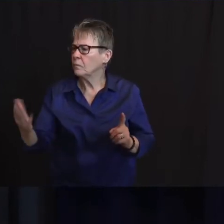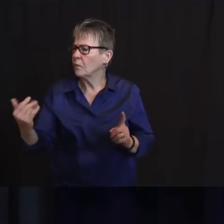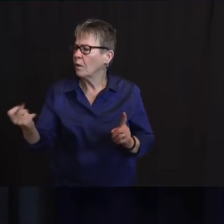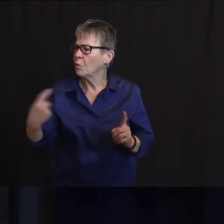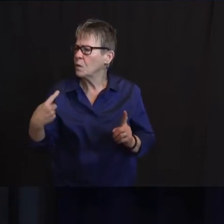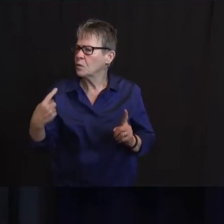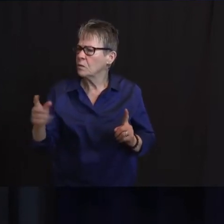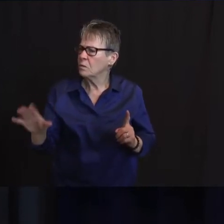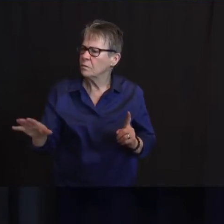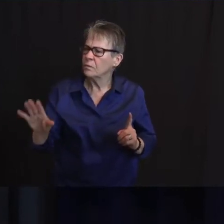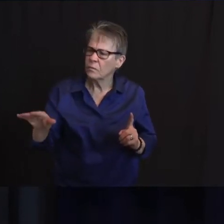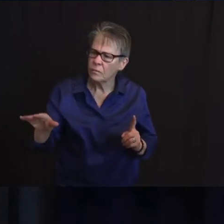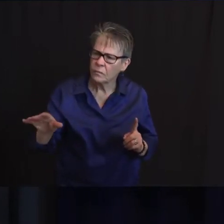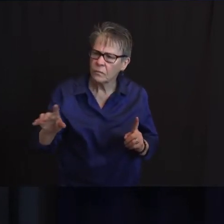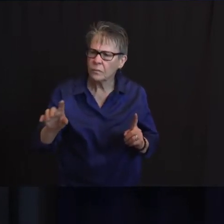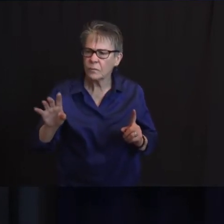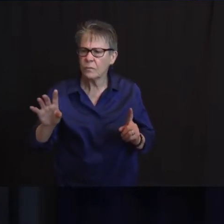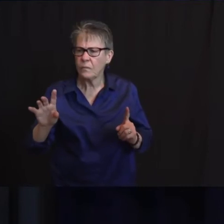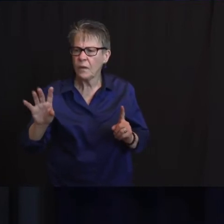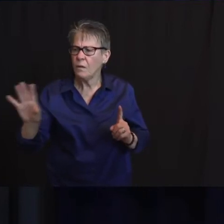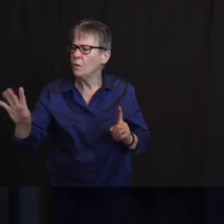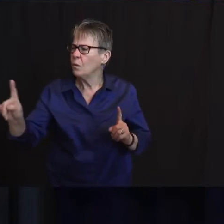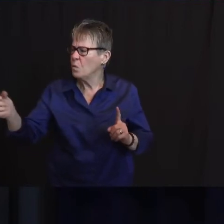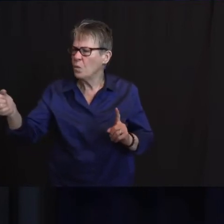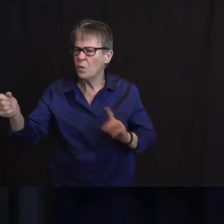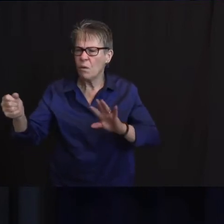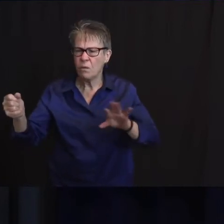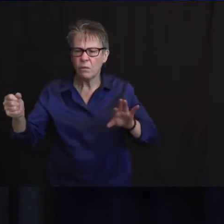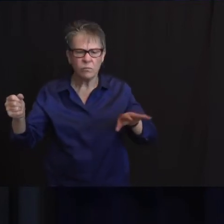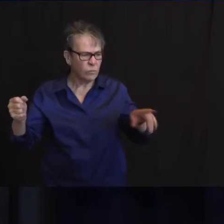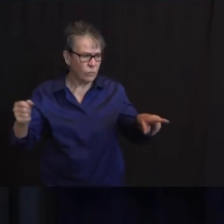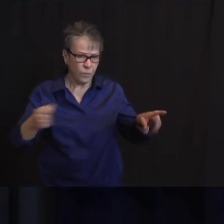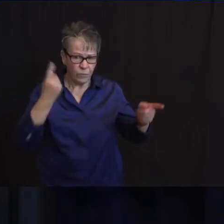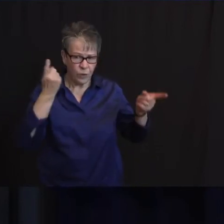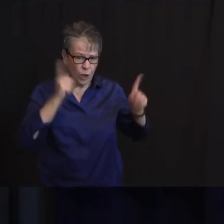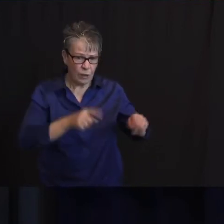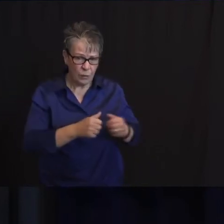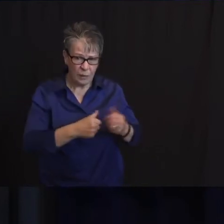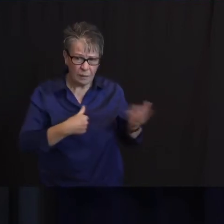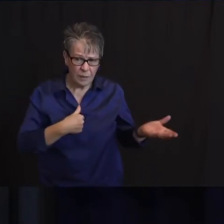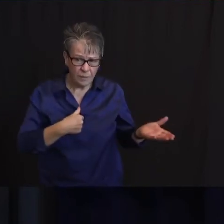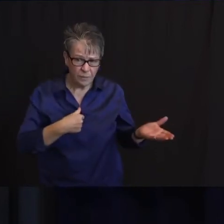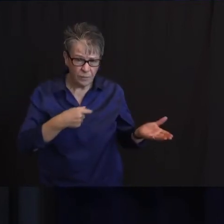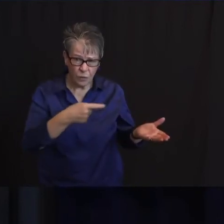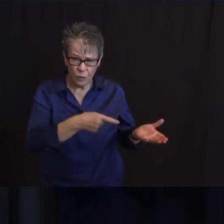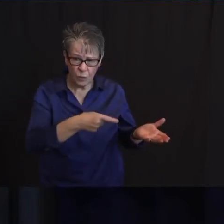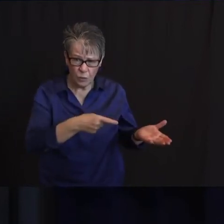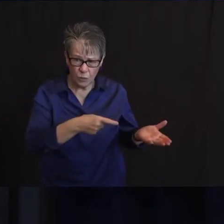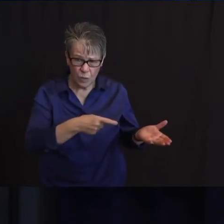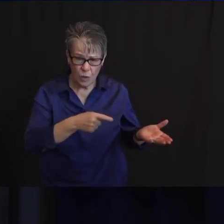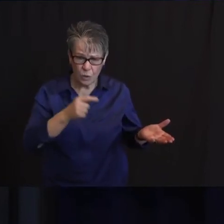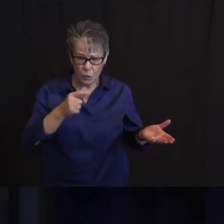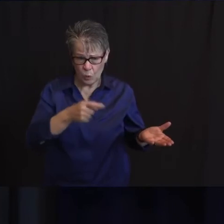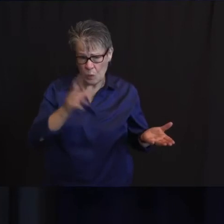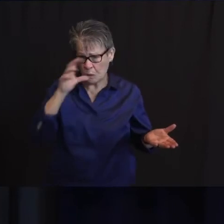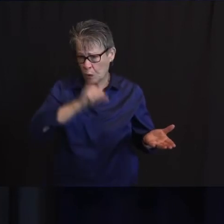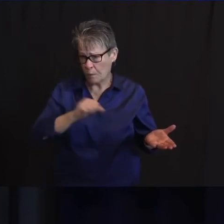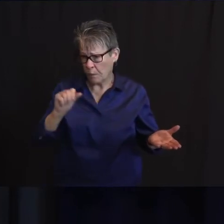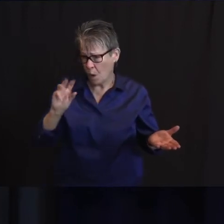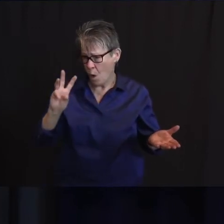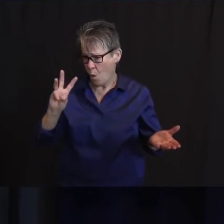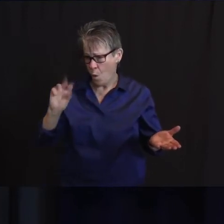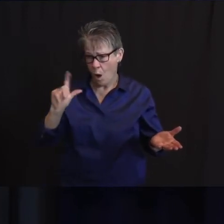Let me ask Judy one before. I assume you agree, you don't have to, by the way, on the Walmart remit, the extent to which they can broaden